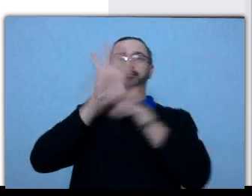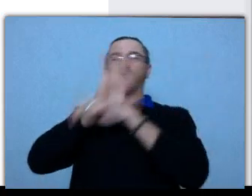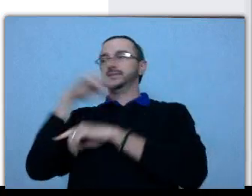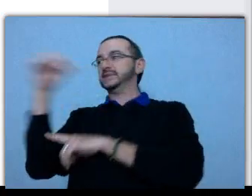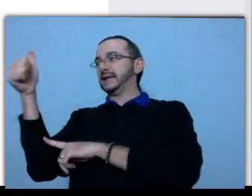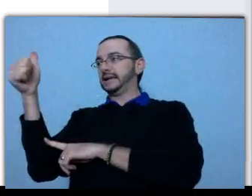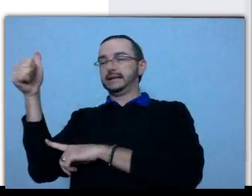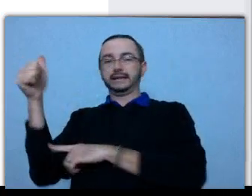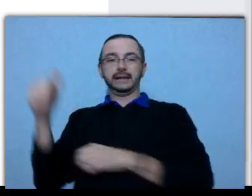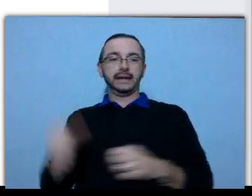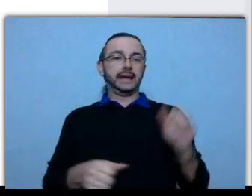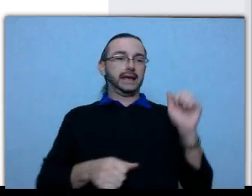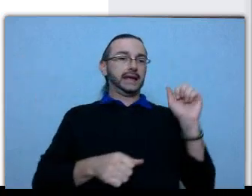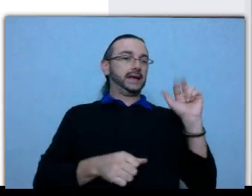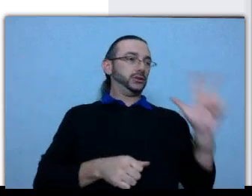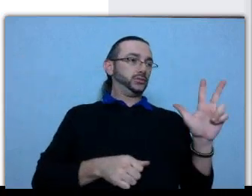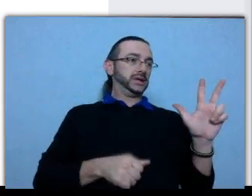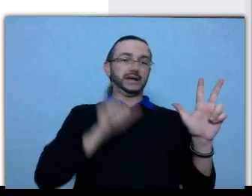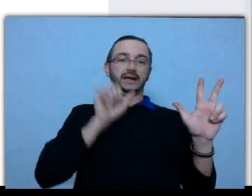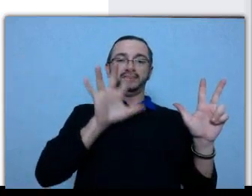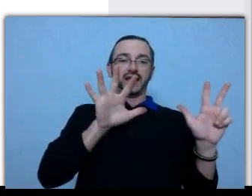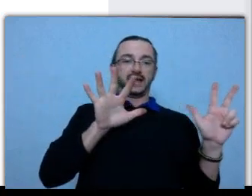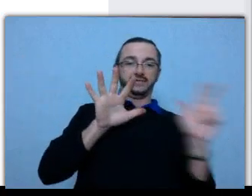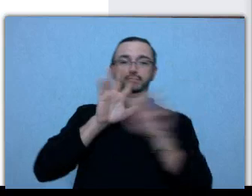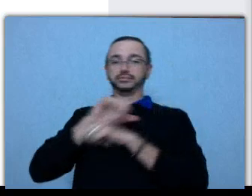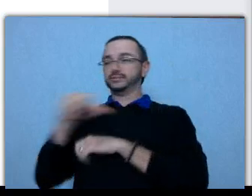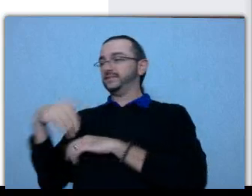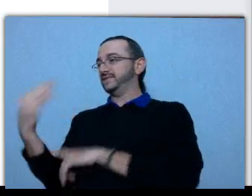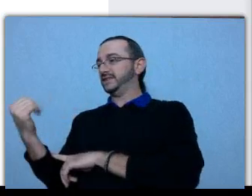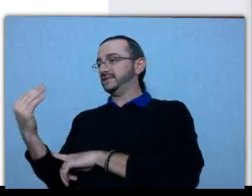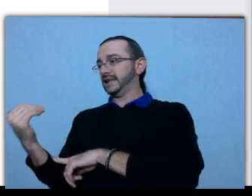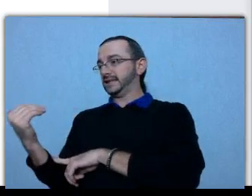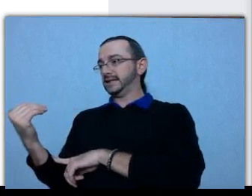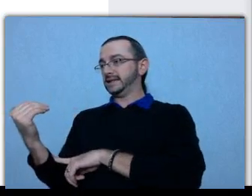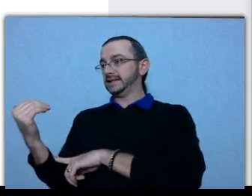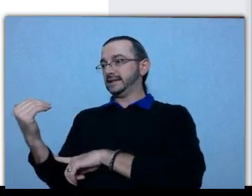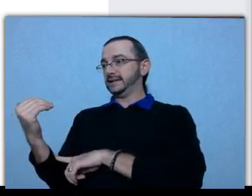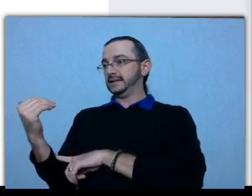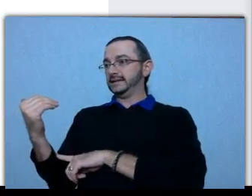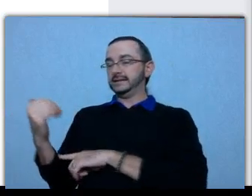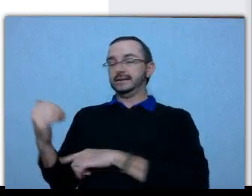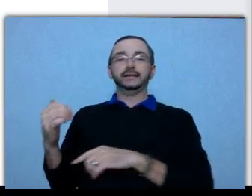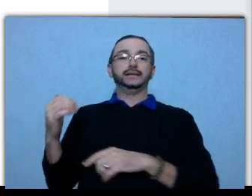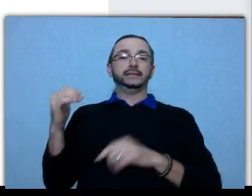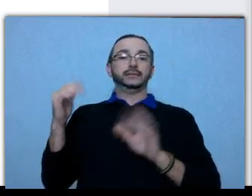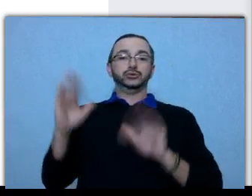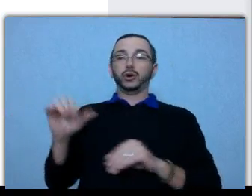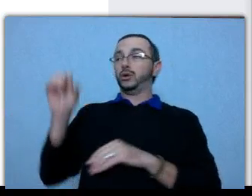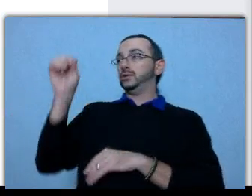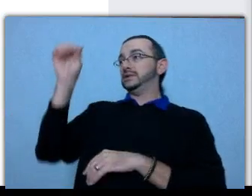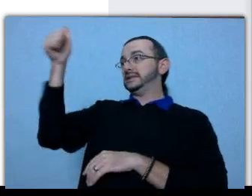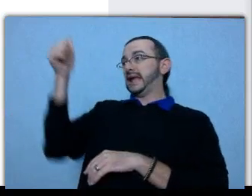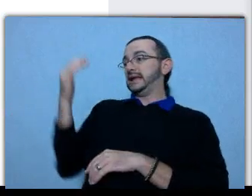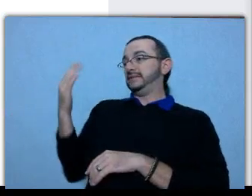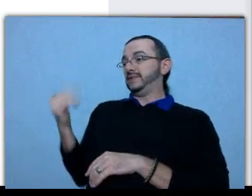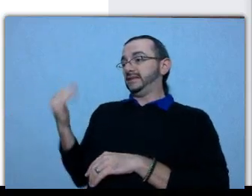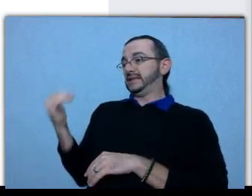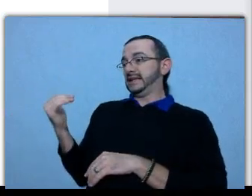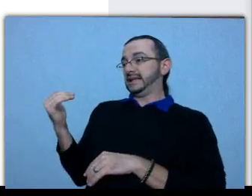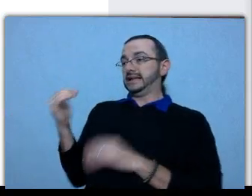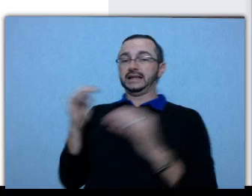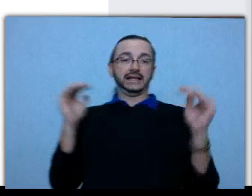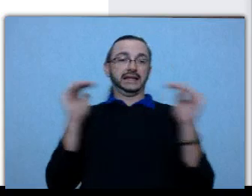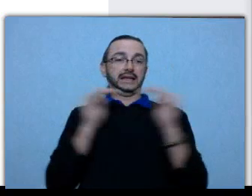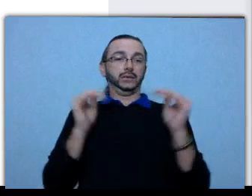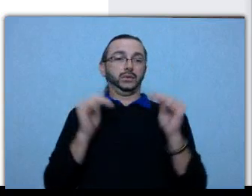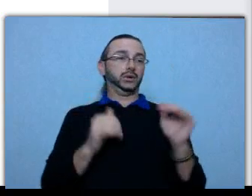3 times 15. 3 times 5 equals 15. Now let's see if we made an equivalent fraction. What